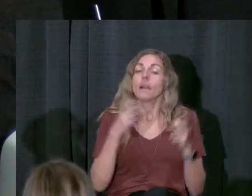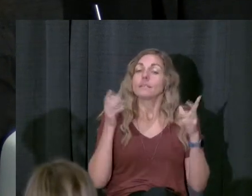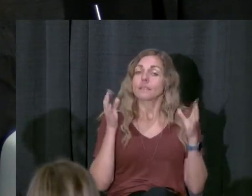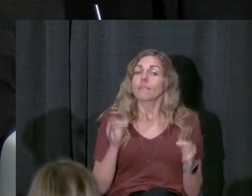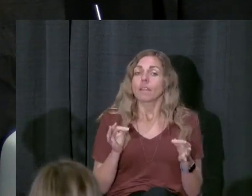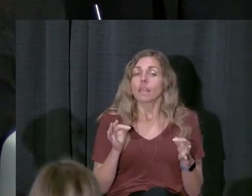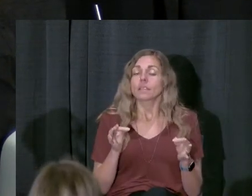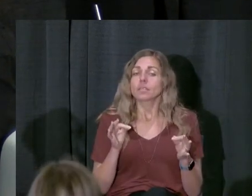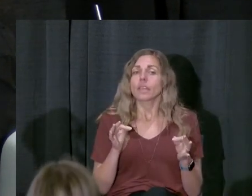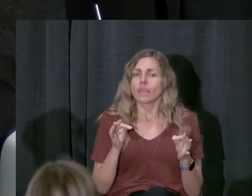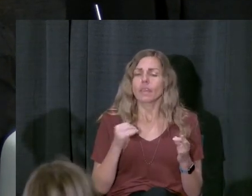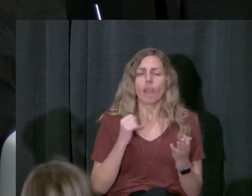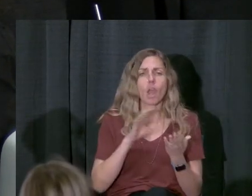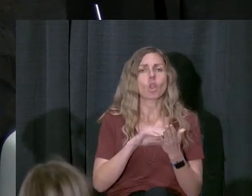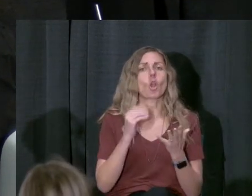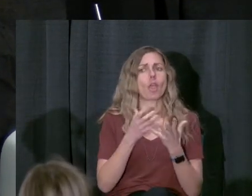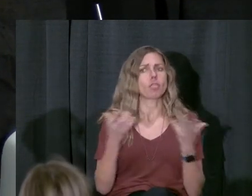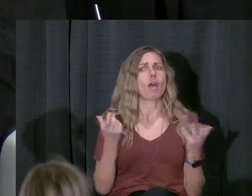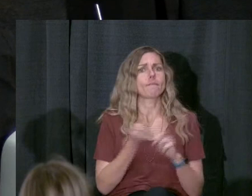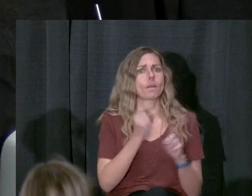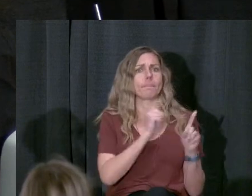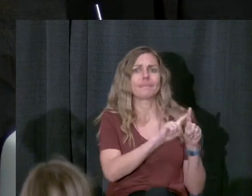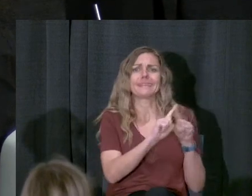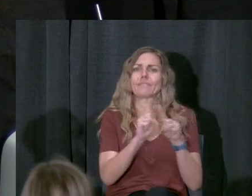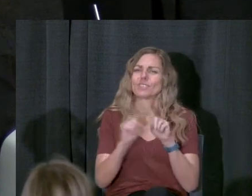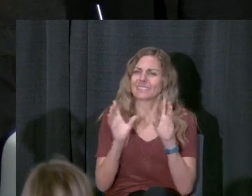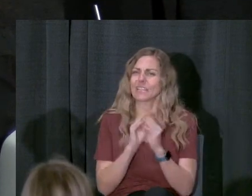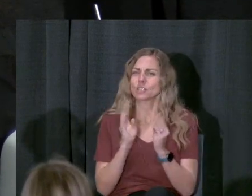I definitely got a lot from the sessions on